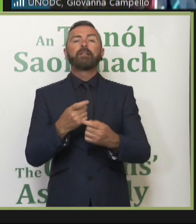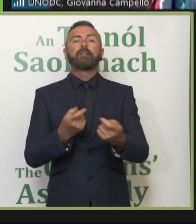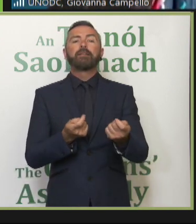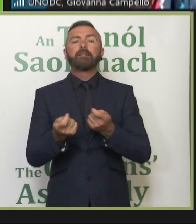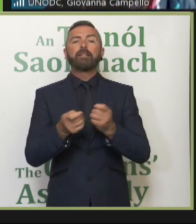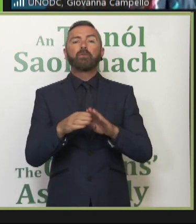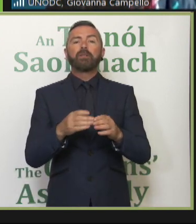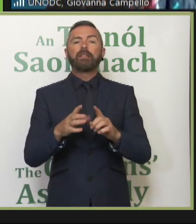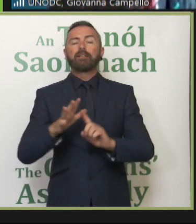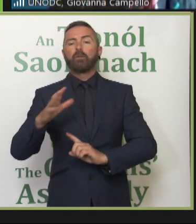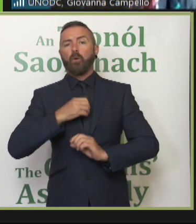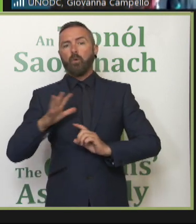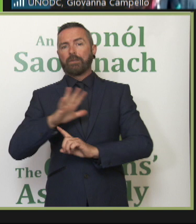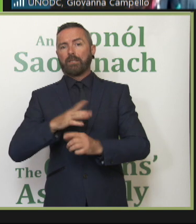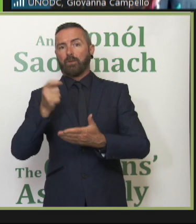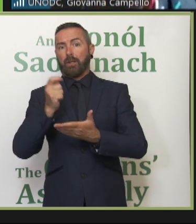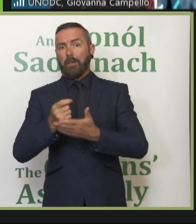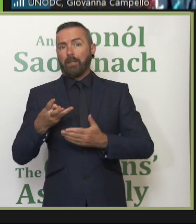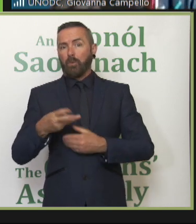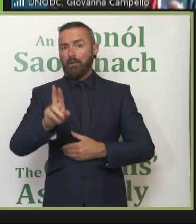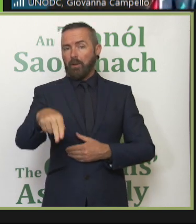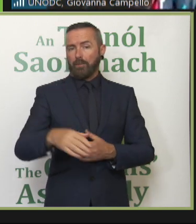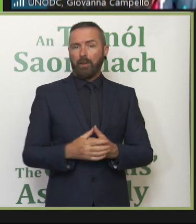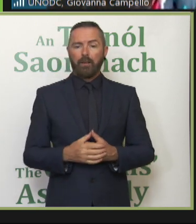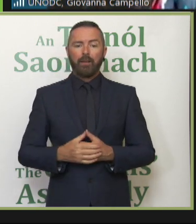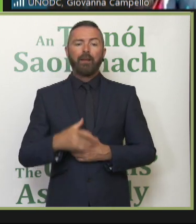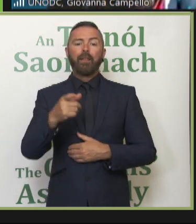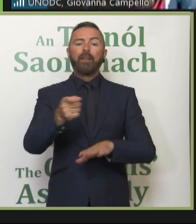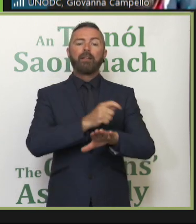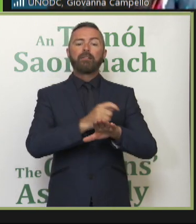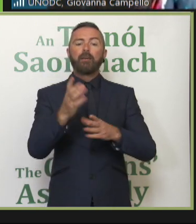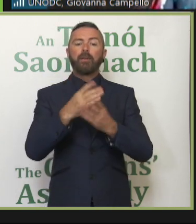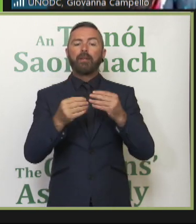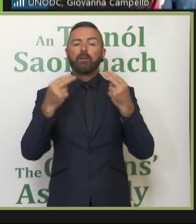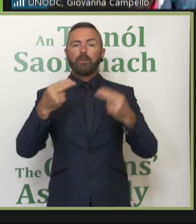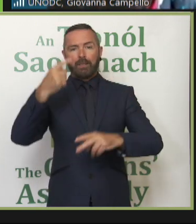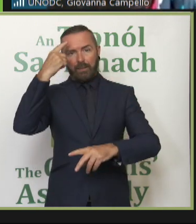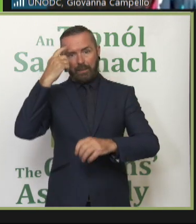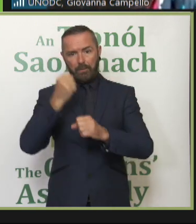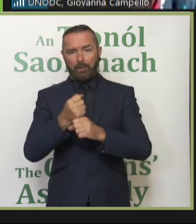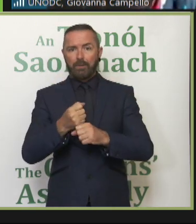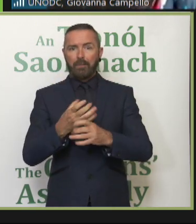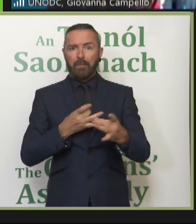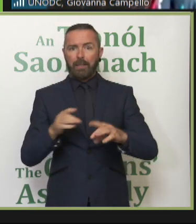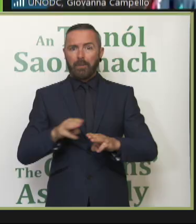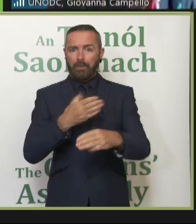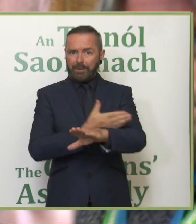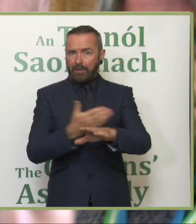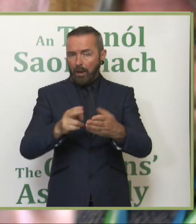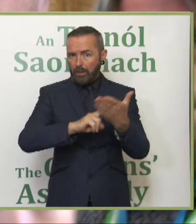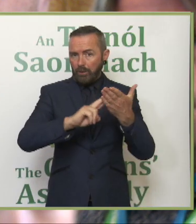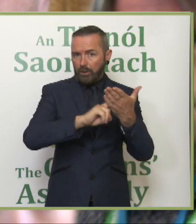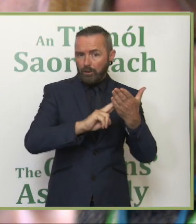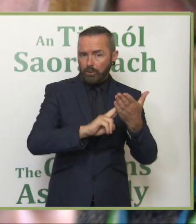the situation to the best of their abilities. And these are the kind of factors that make people vulnerable to starting to use drugs